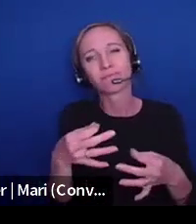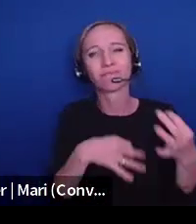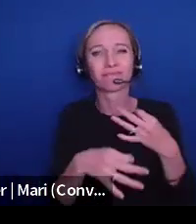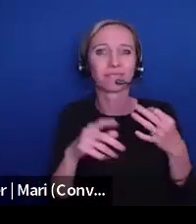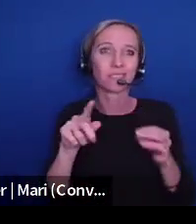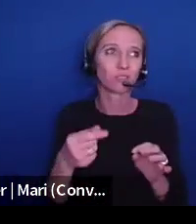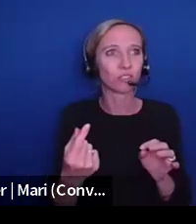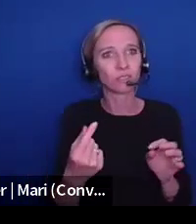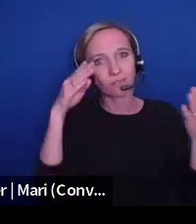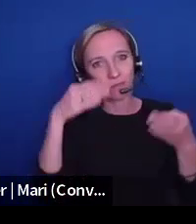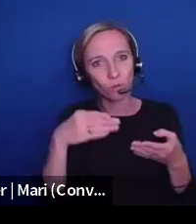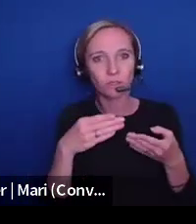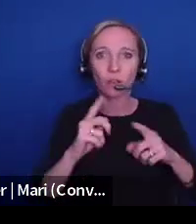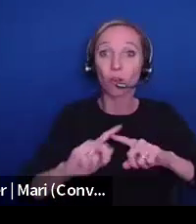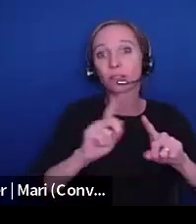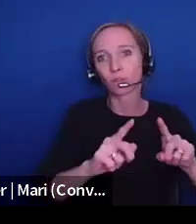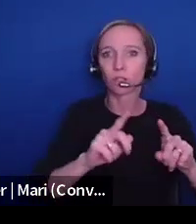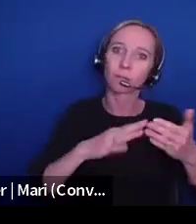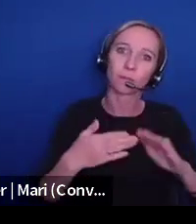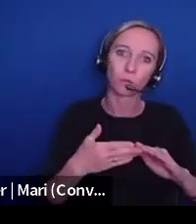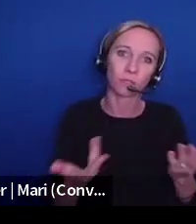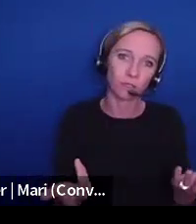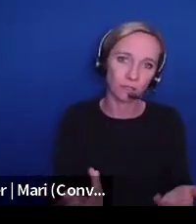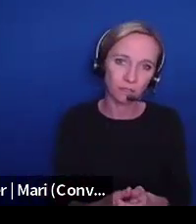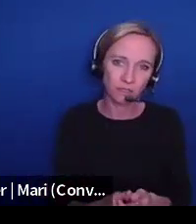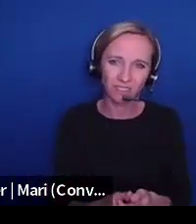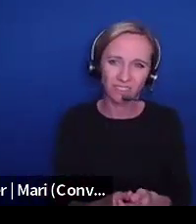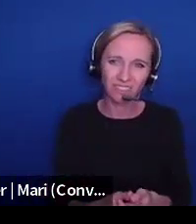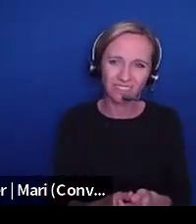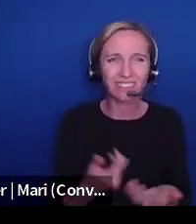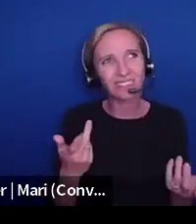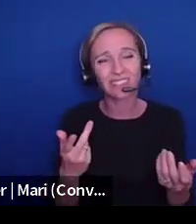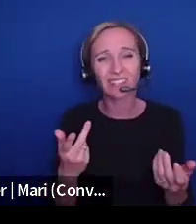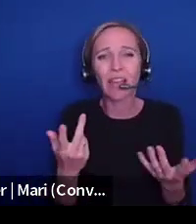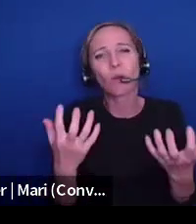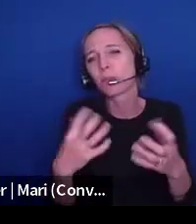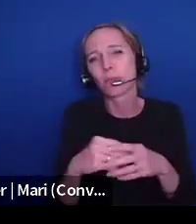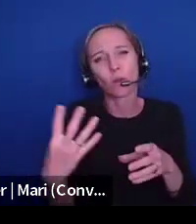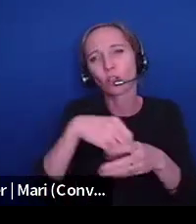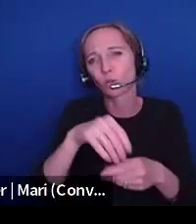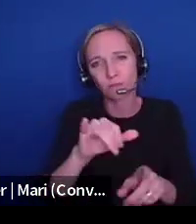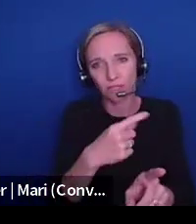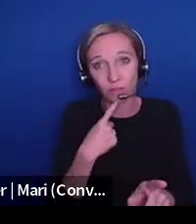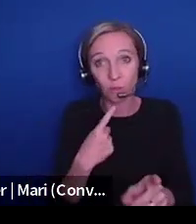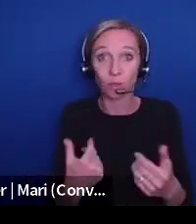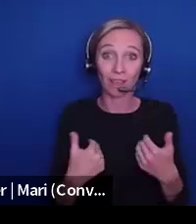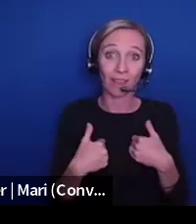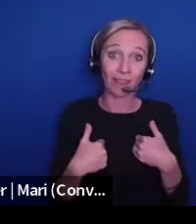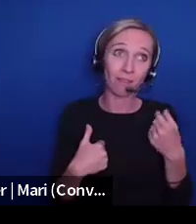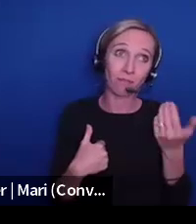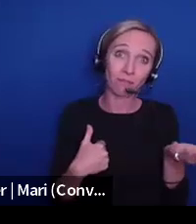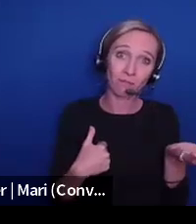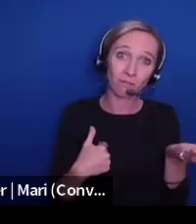like focusing on different communities, which makes it also more inclusive, as you said, right? So it's like we do have